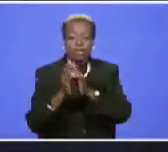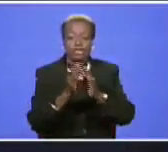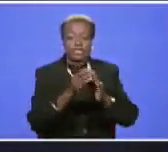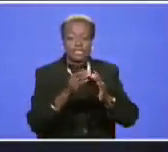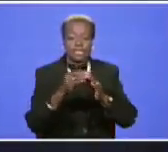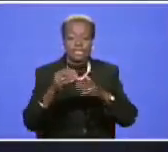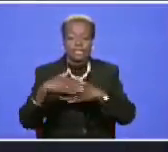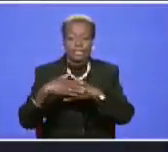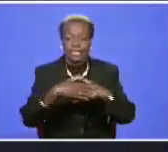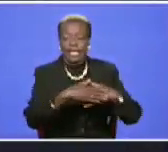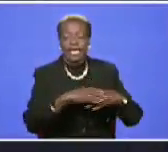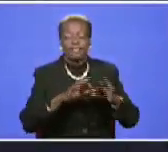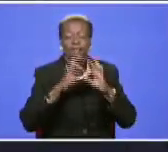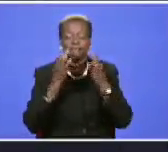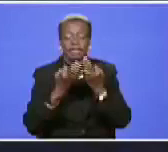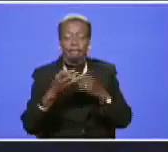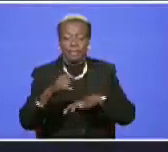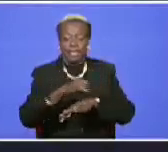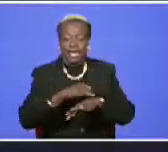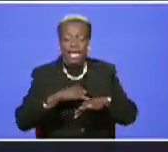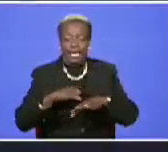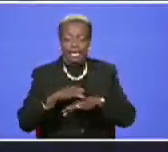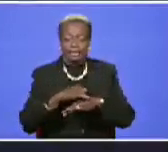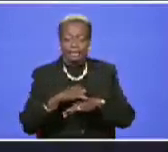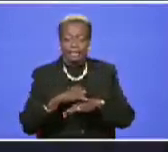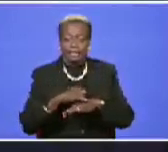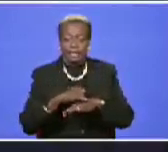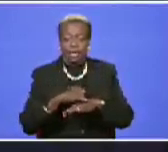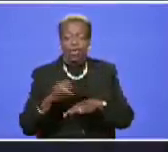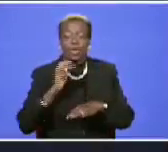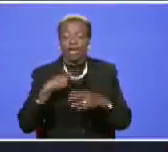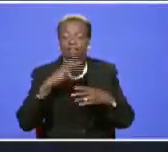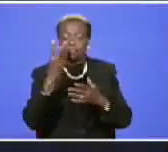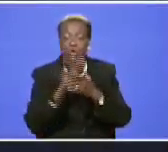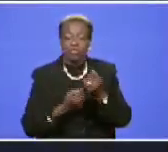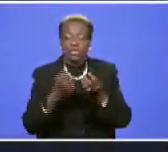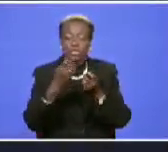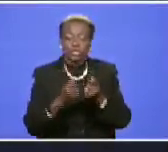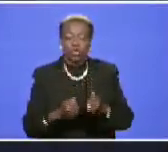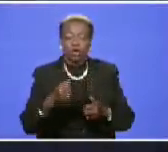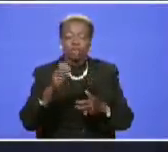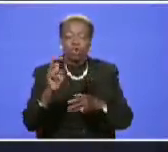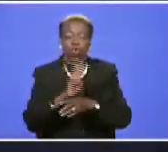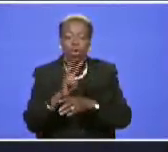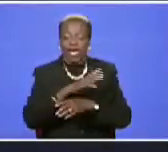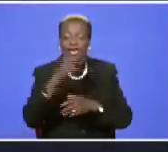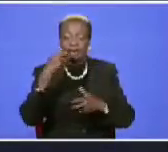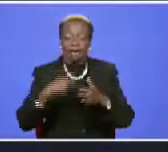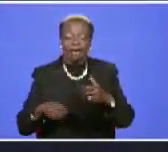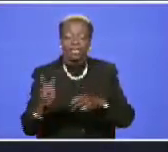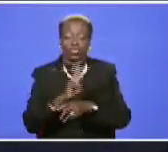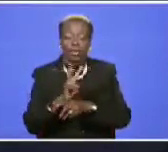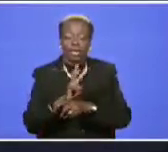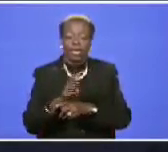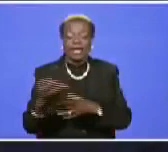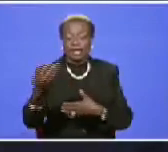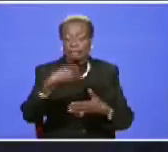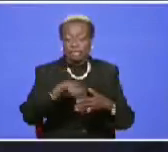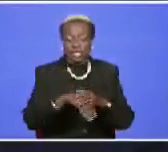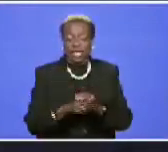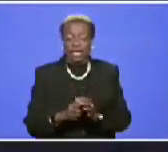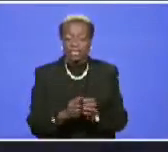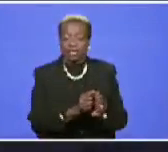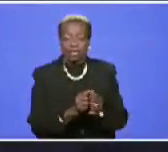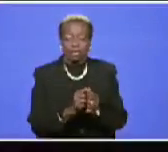technology actually is a multi-layered solution that encompasses both software and hardware and fuses these together to create a